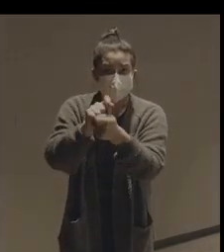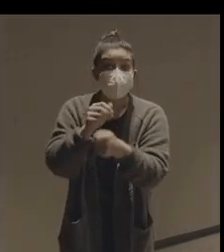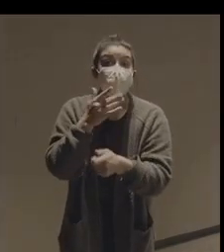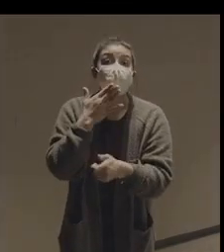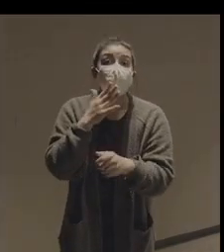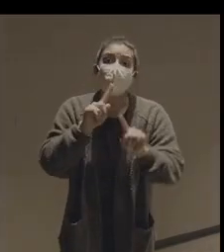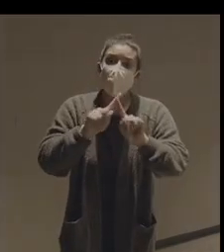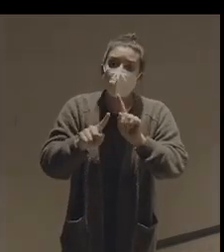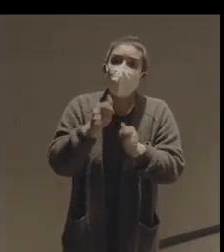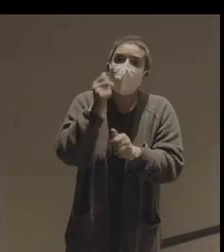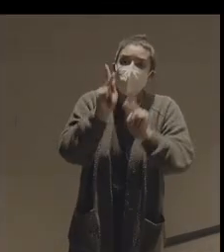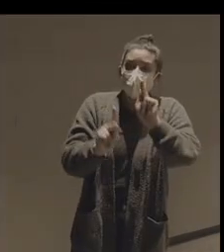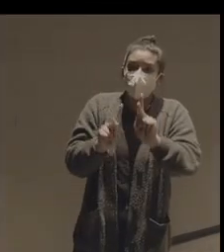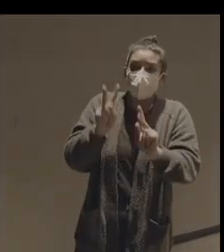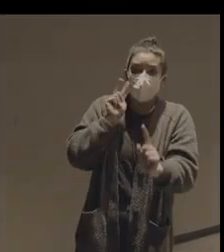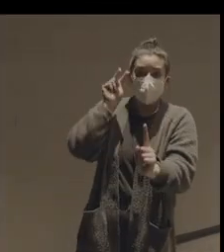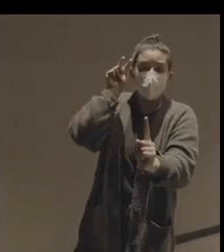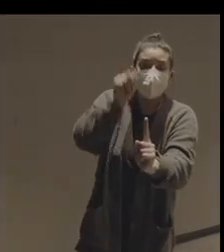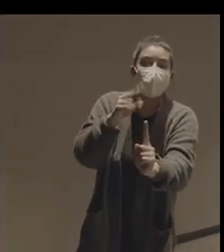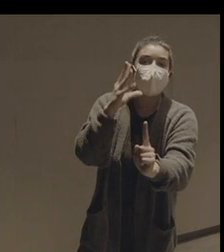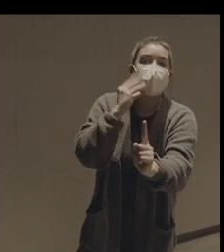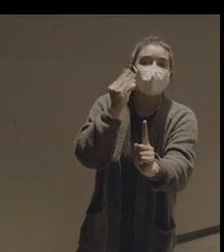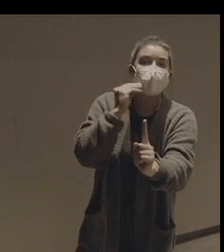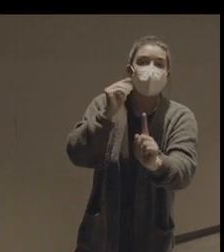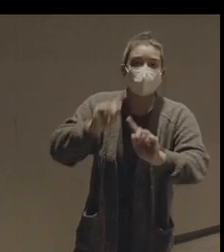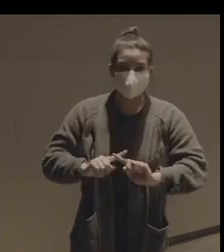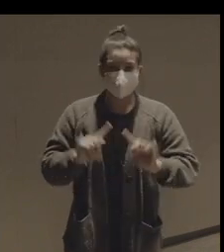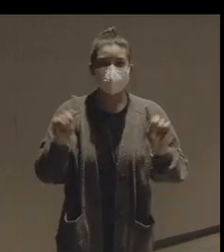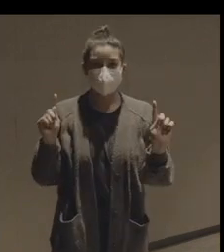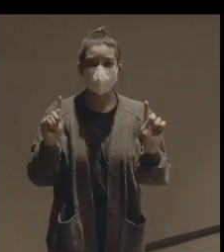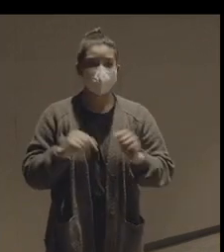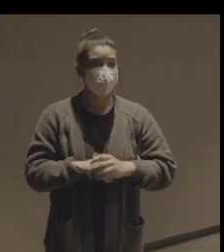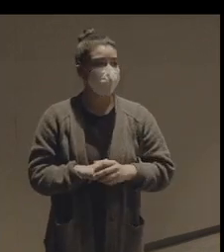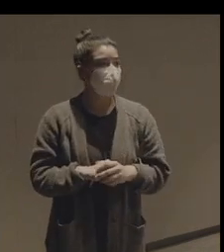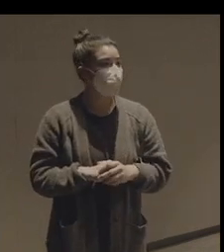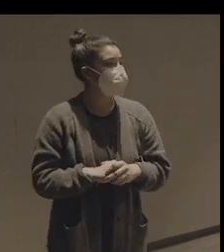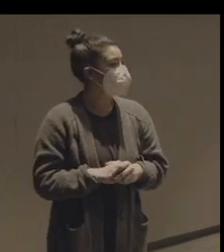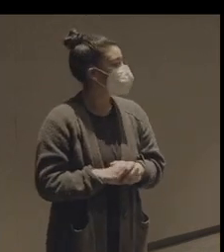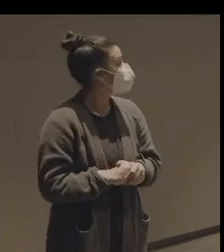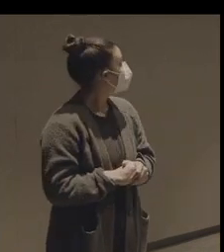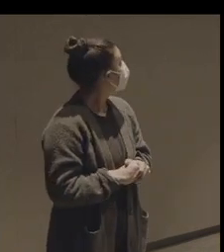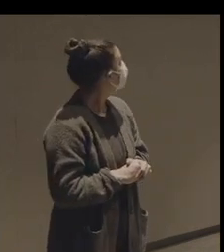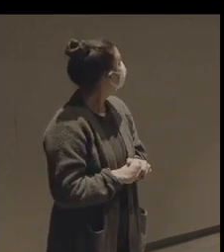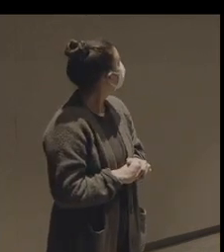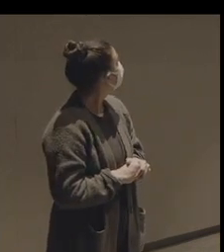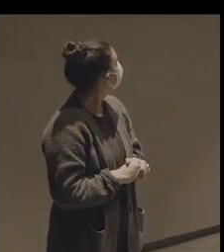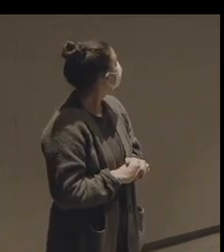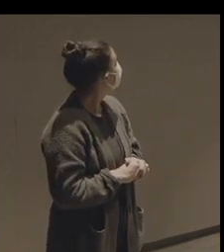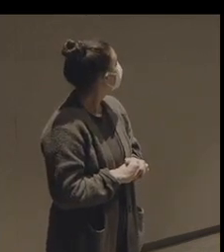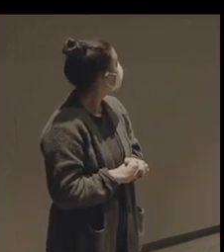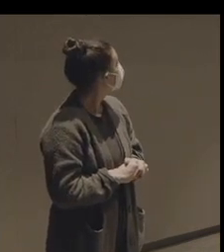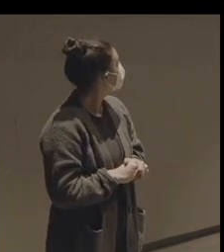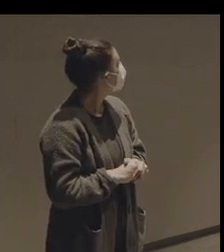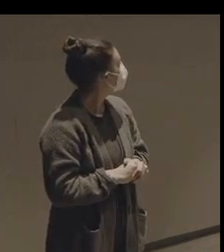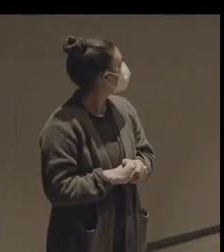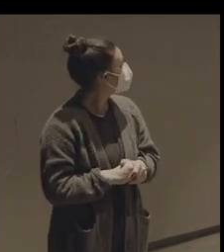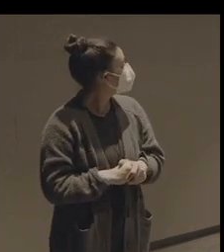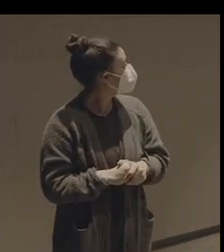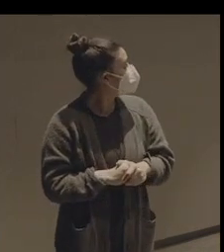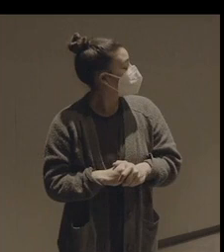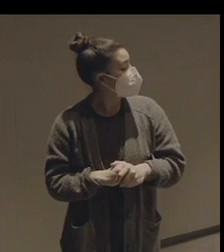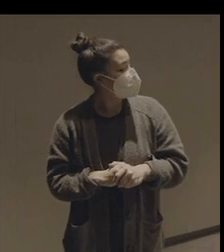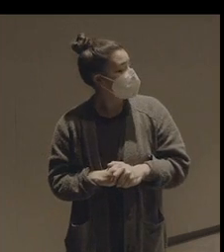I'm gonna run into this next image of the columns that are up in this exhibition, and then a kind of a sequence showing the